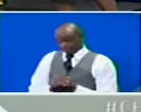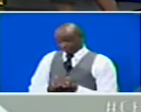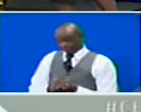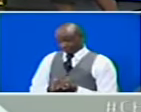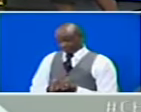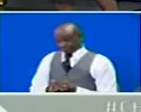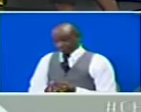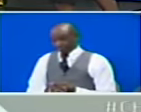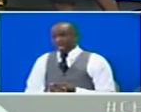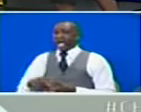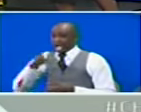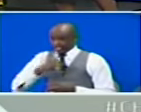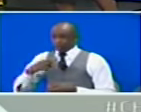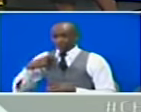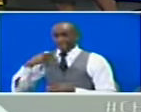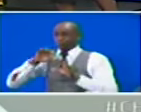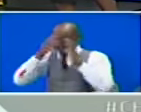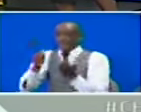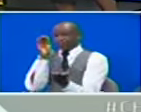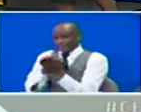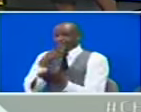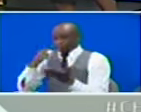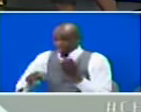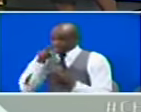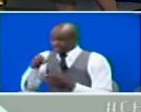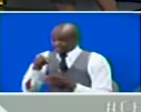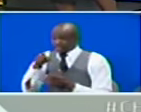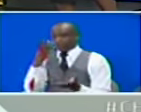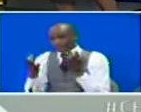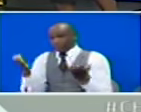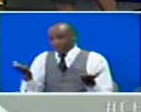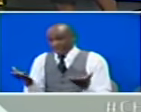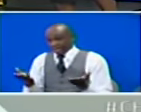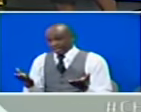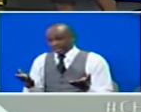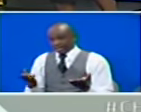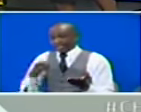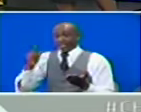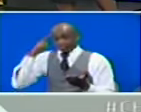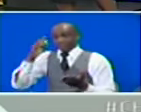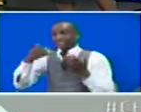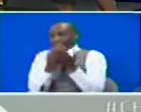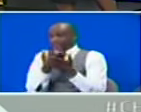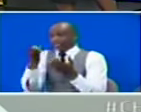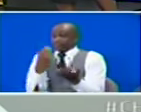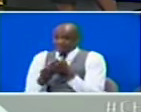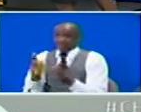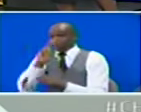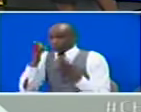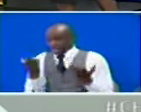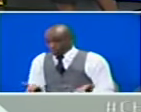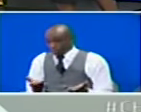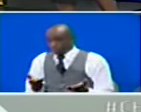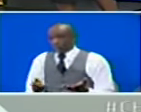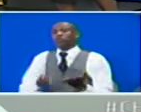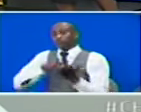the thing we got is from the World Bank, mm-hmm. and they say this could only have gone to... the suggestion was that this money could have been spent